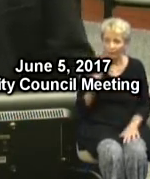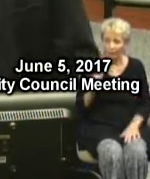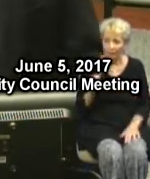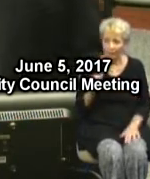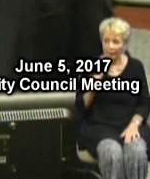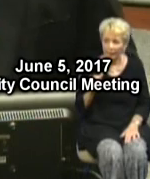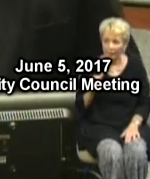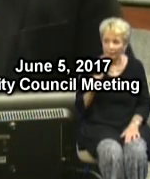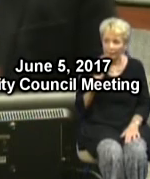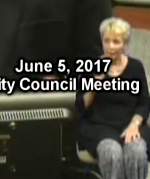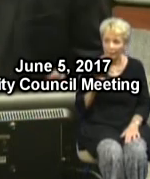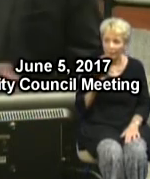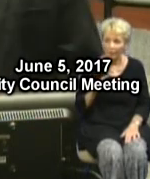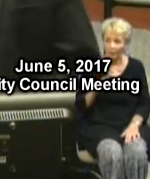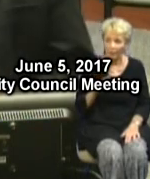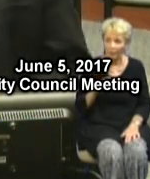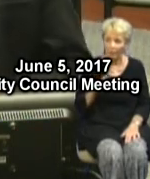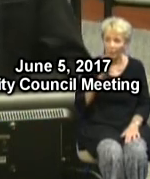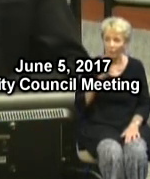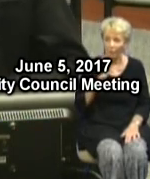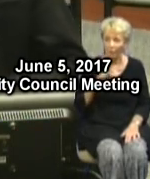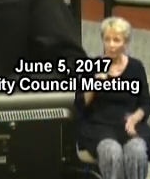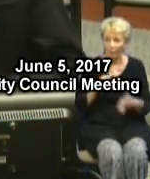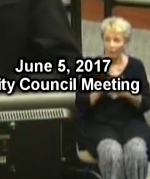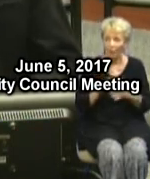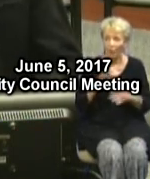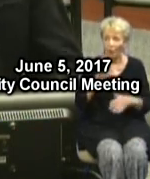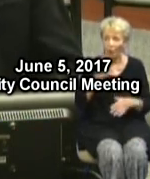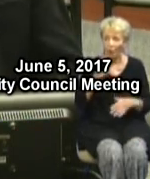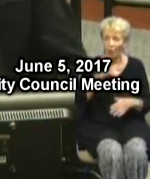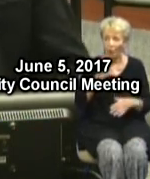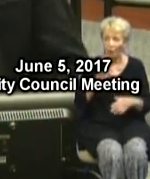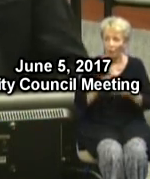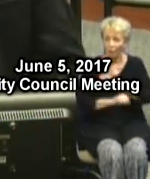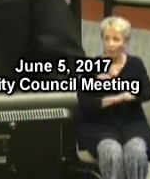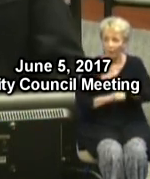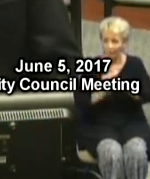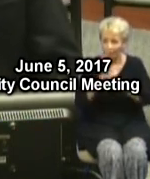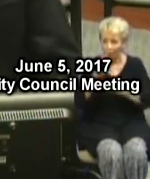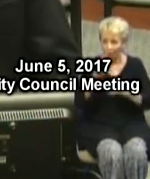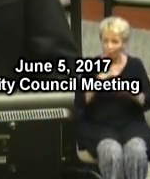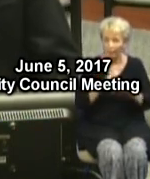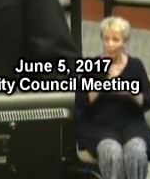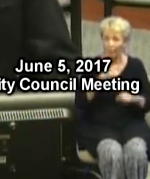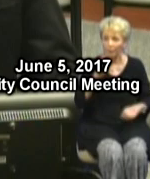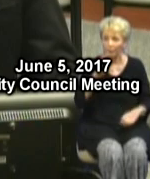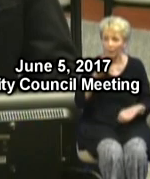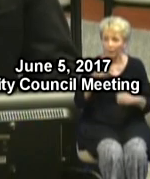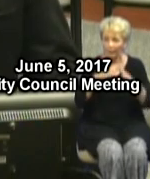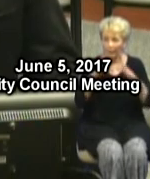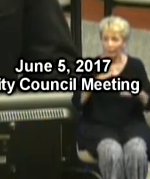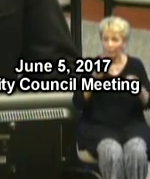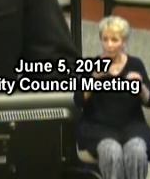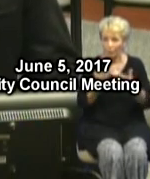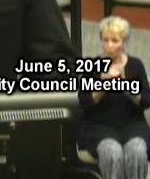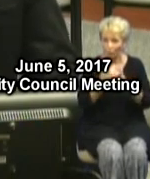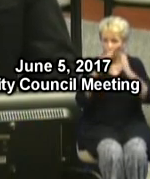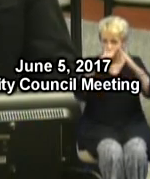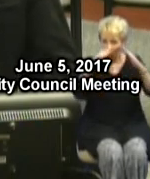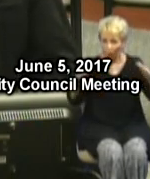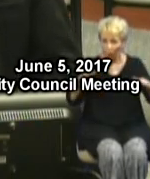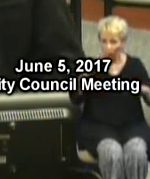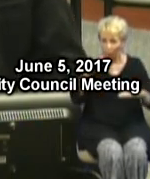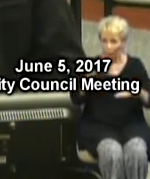Also, Historic Burke Foundation owns the Charles McDowell House, and we are now getting ready to put a new roof on the